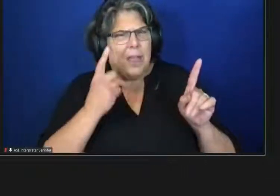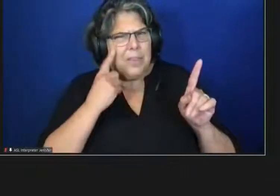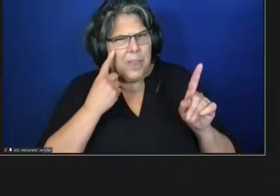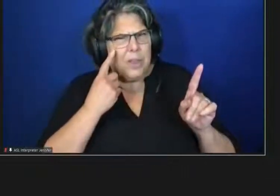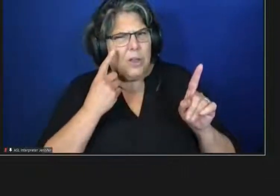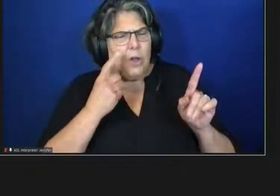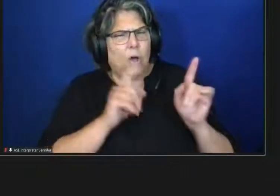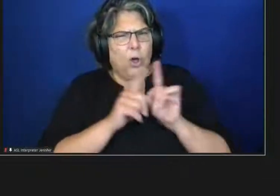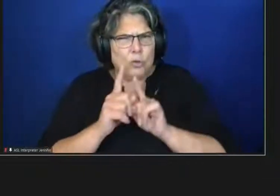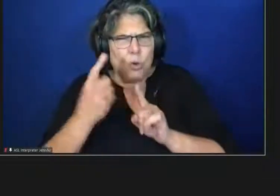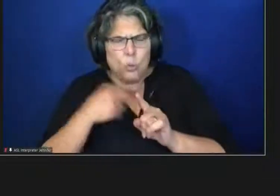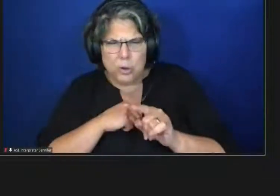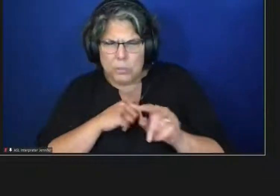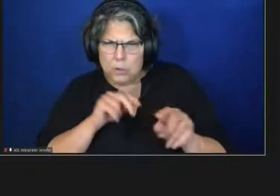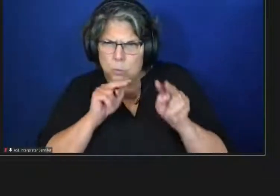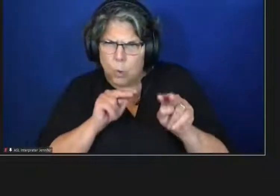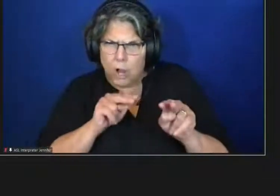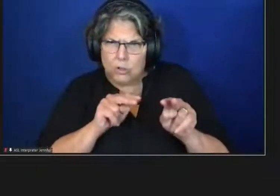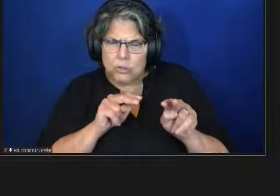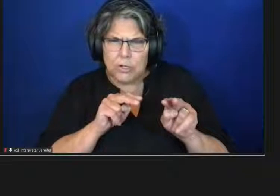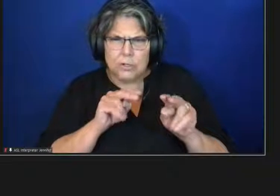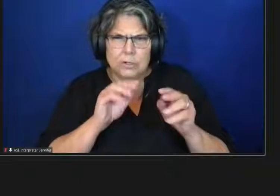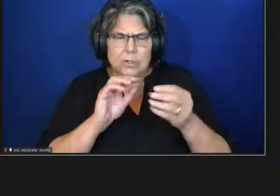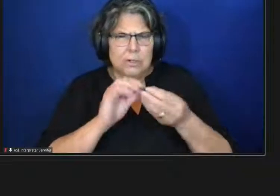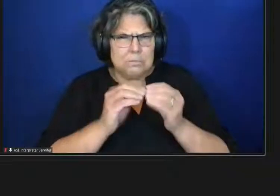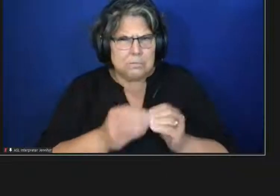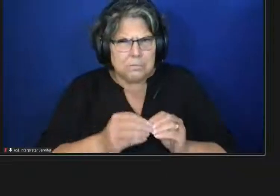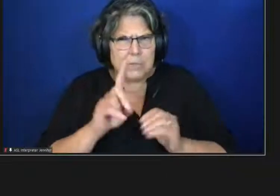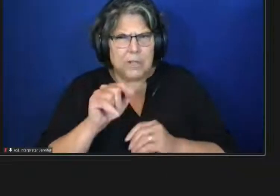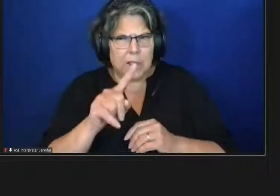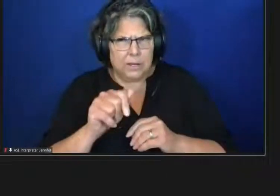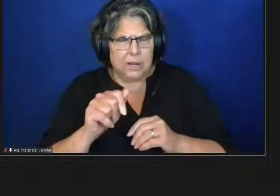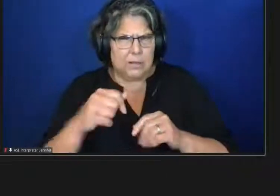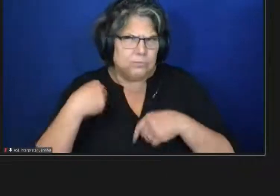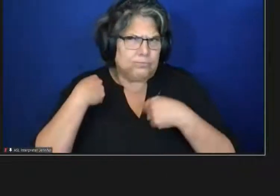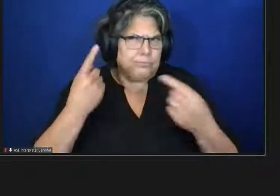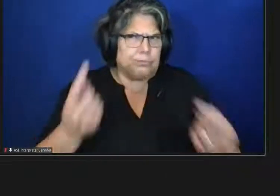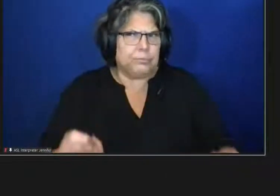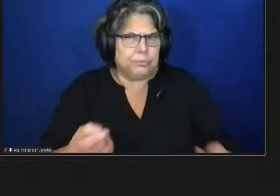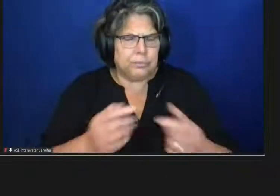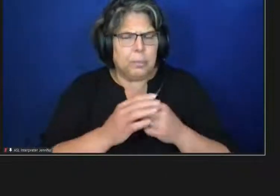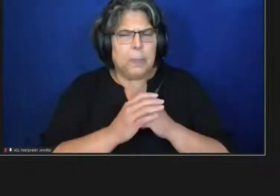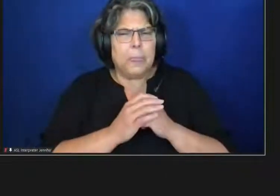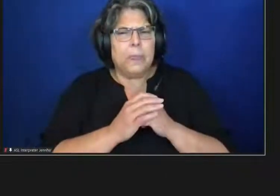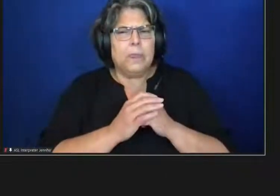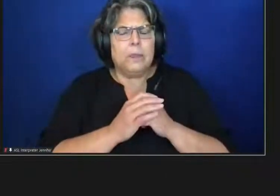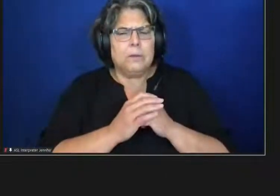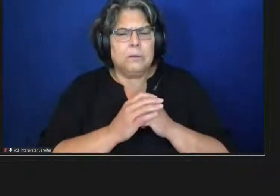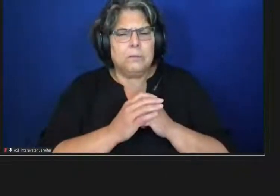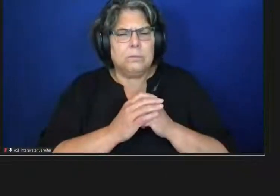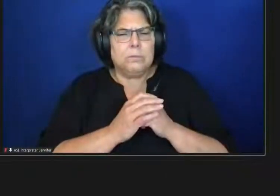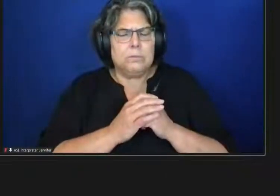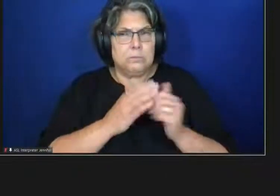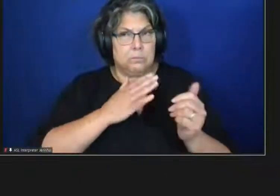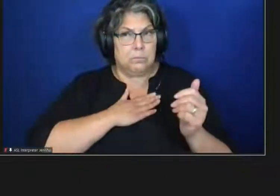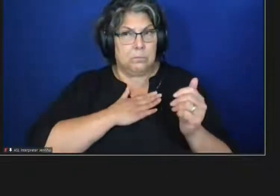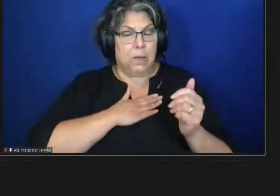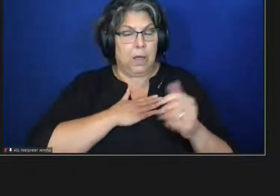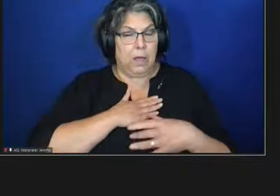been tracking the data as an outlet over this time, right. And I think my